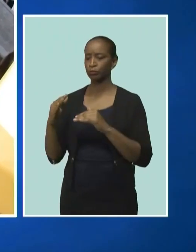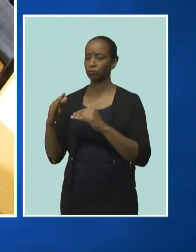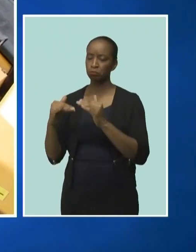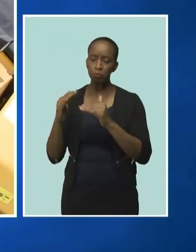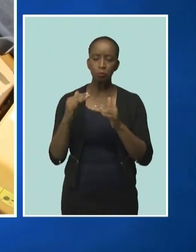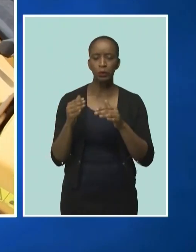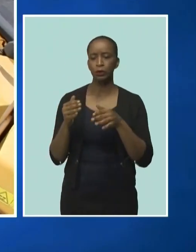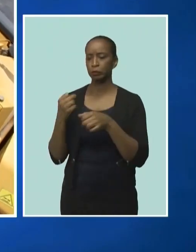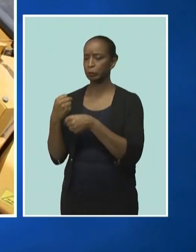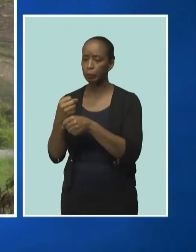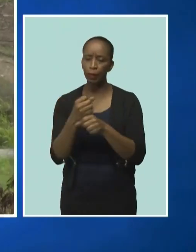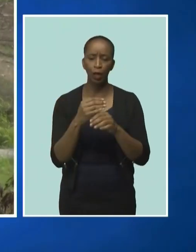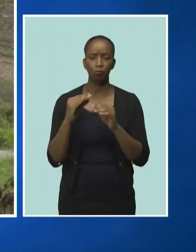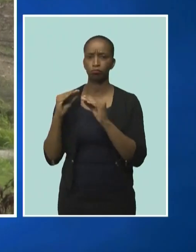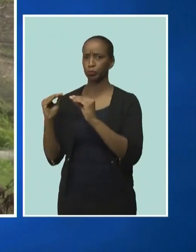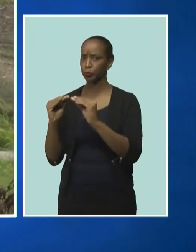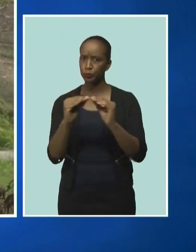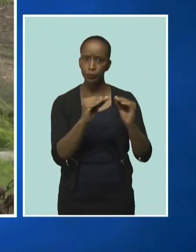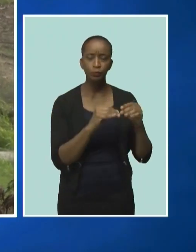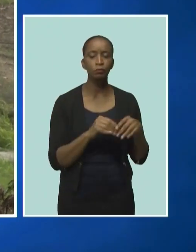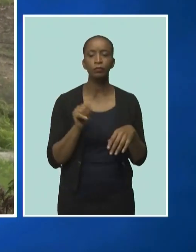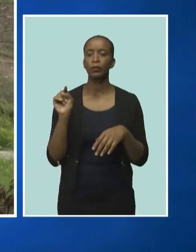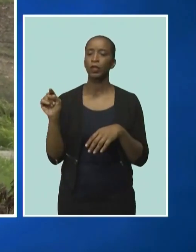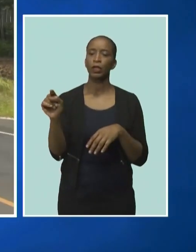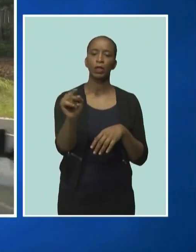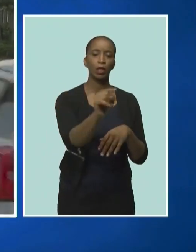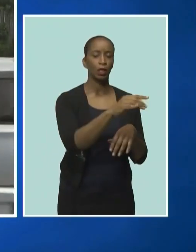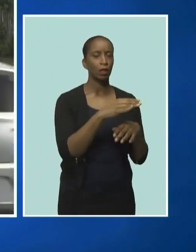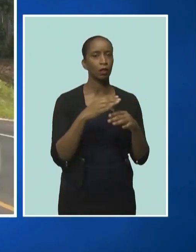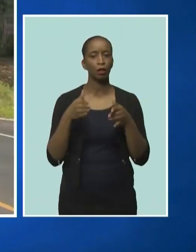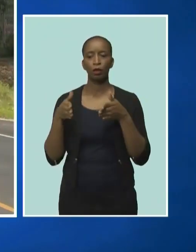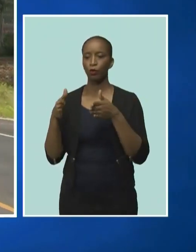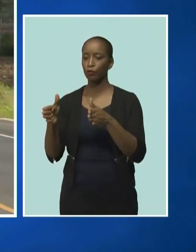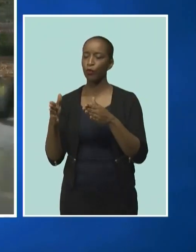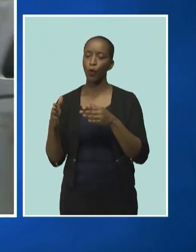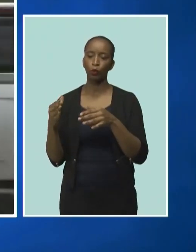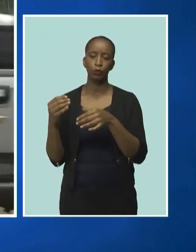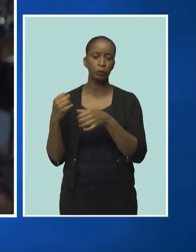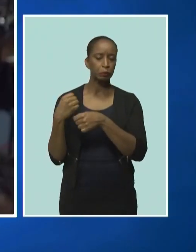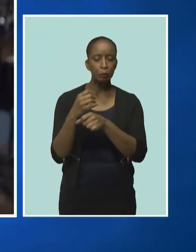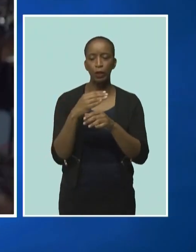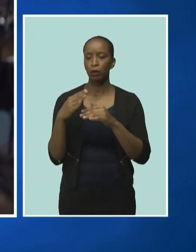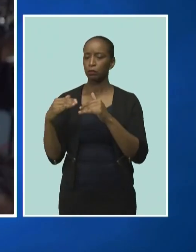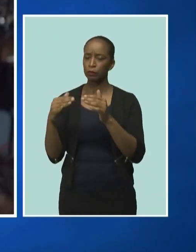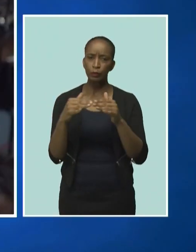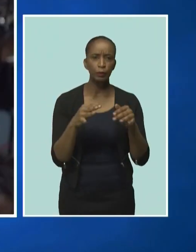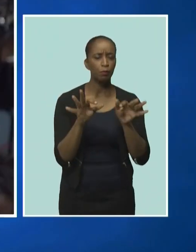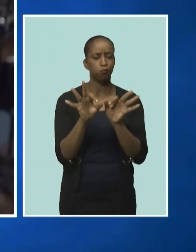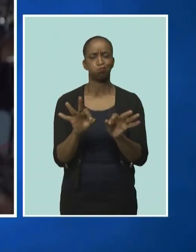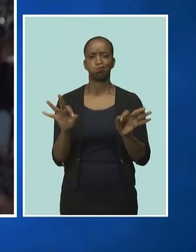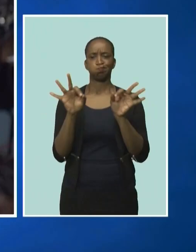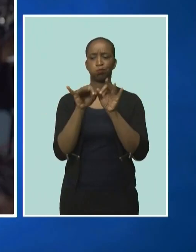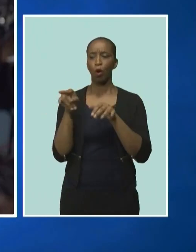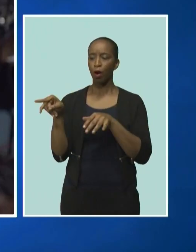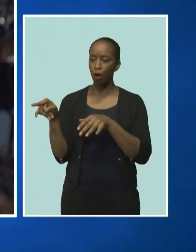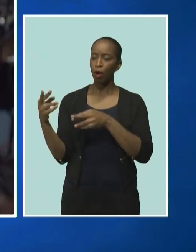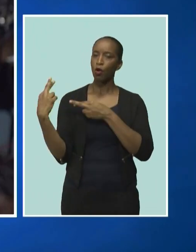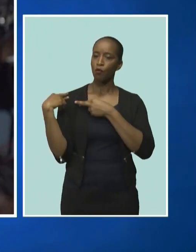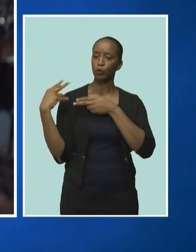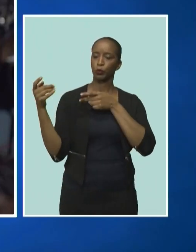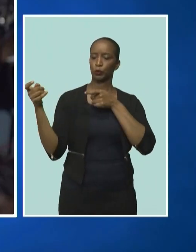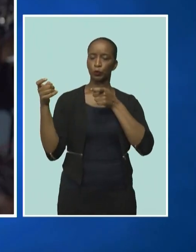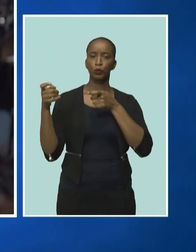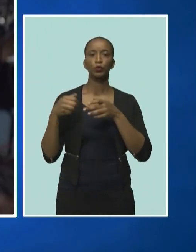execution of key infrastructural projects across the island and was often regarded as the face and the voice of the